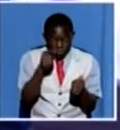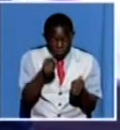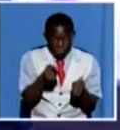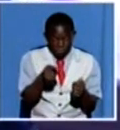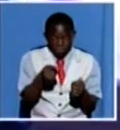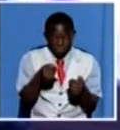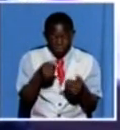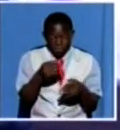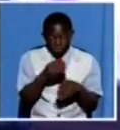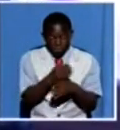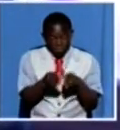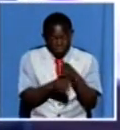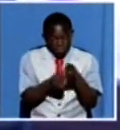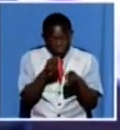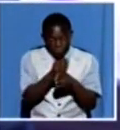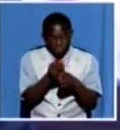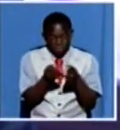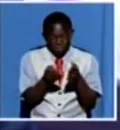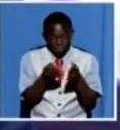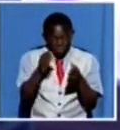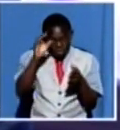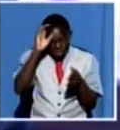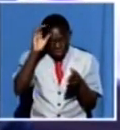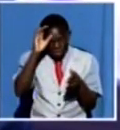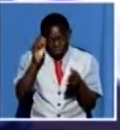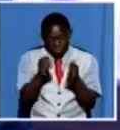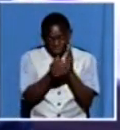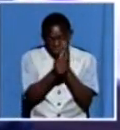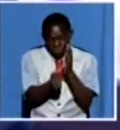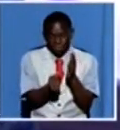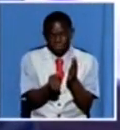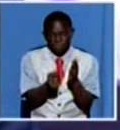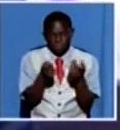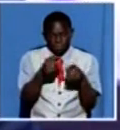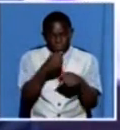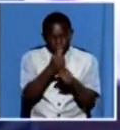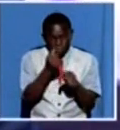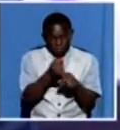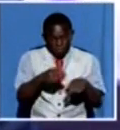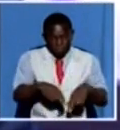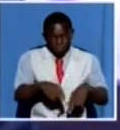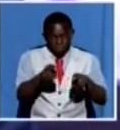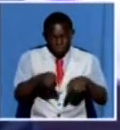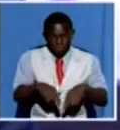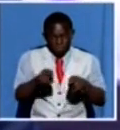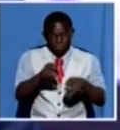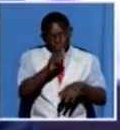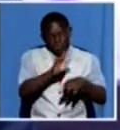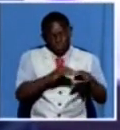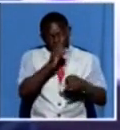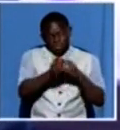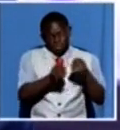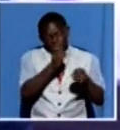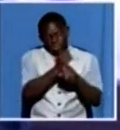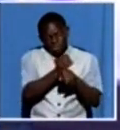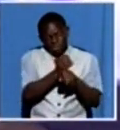the technical capacity. When you are working with those international contractors, there will be skills transfer